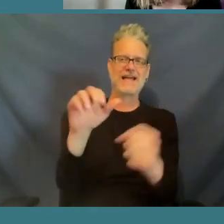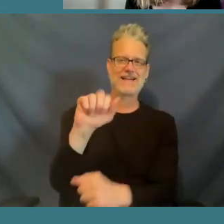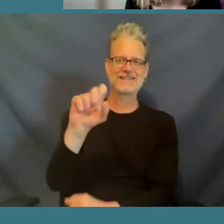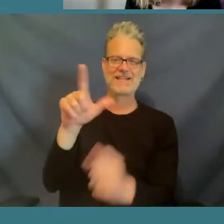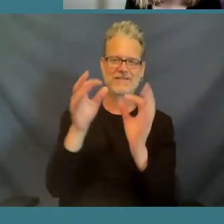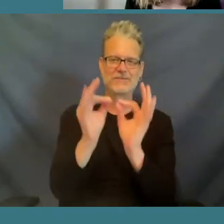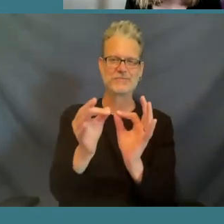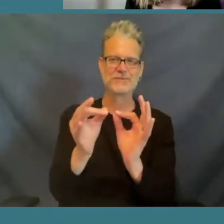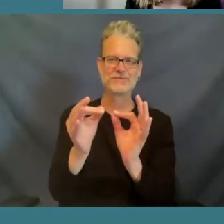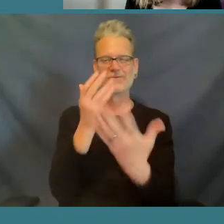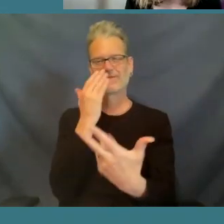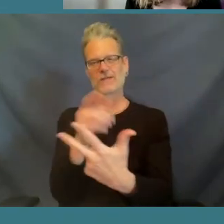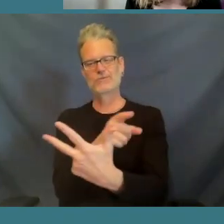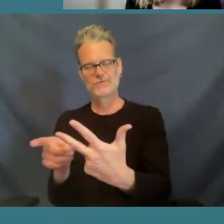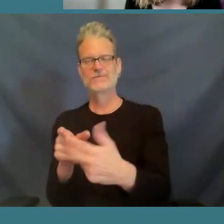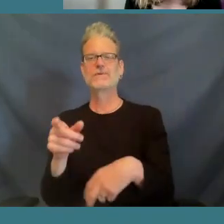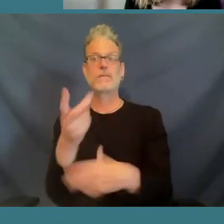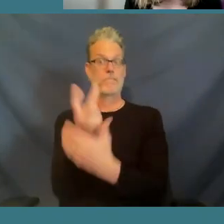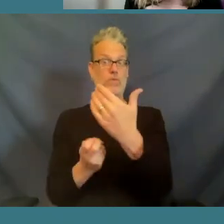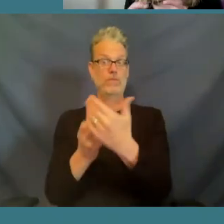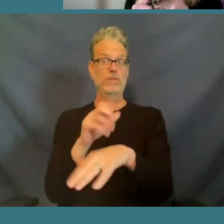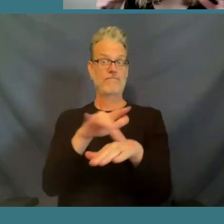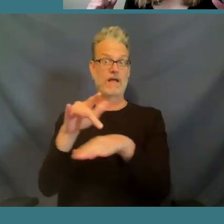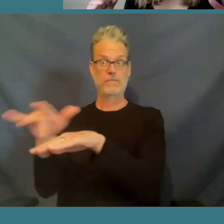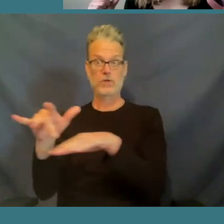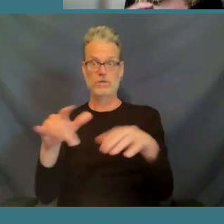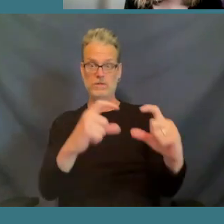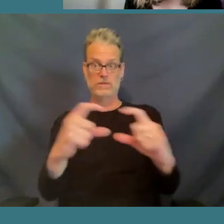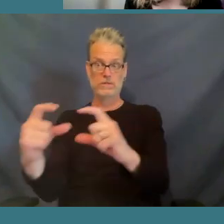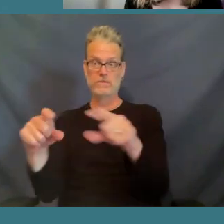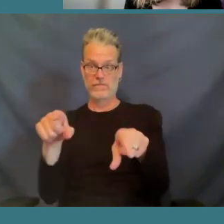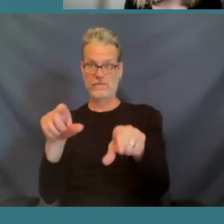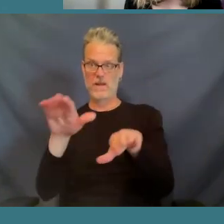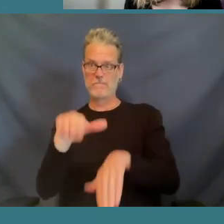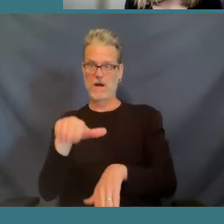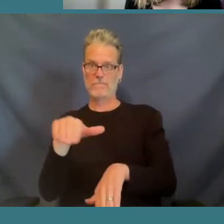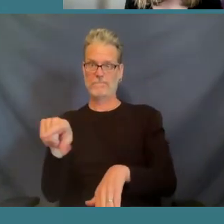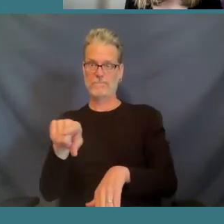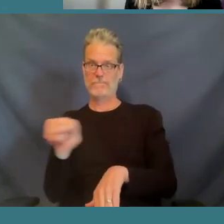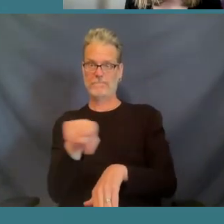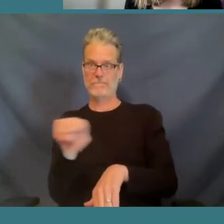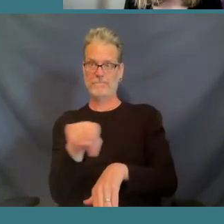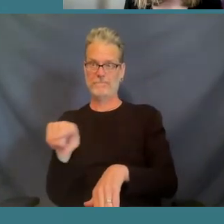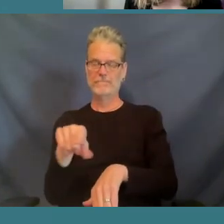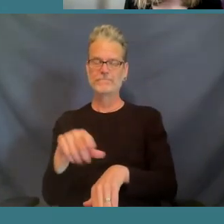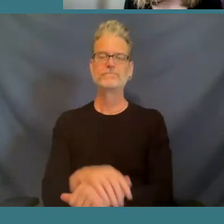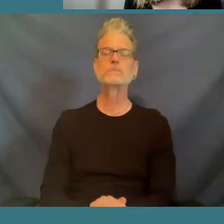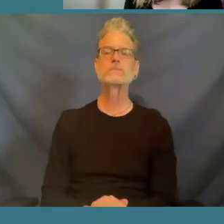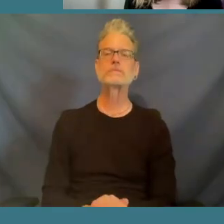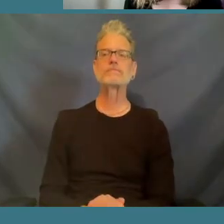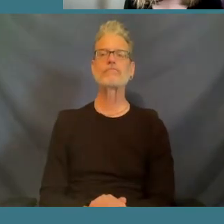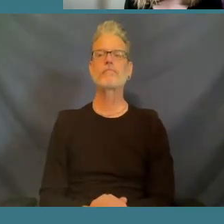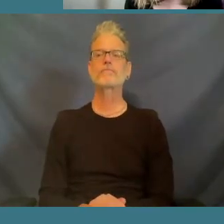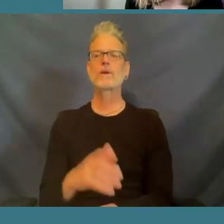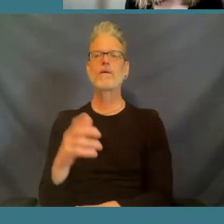interpretation. And both of those are available in the bottom bar of your Zoom screen, as is